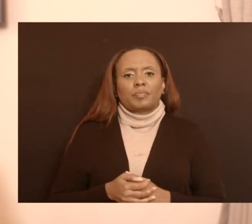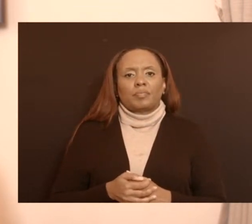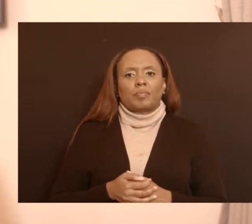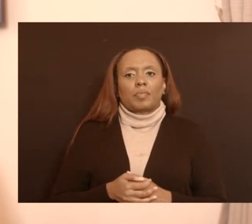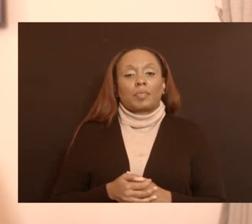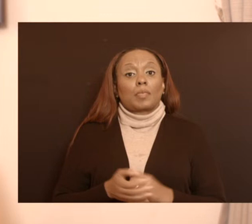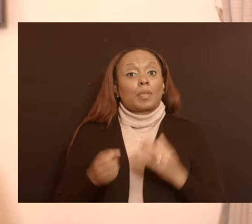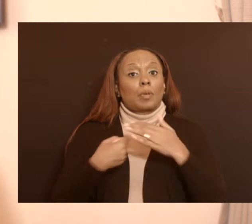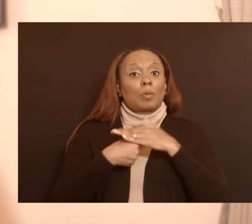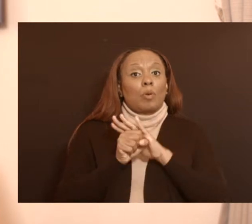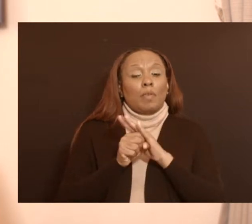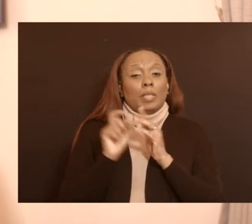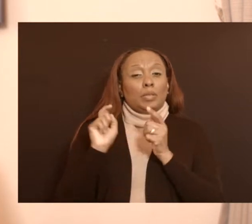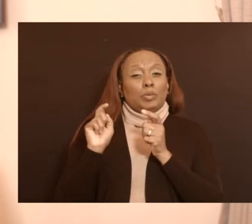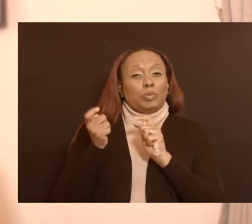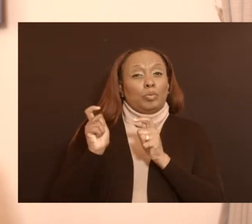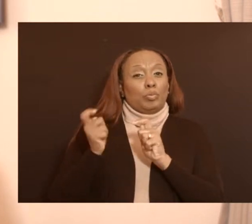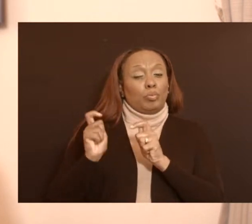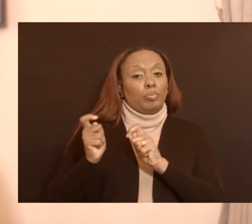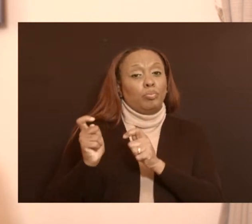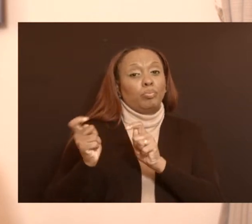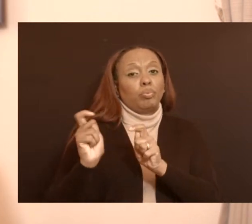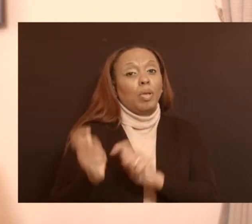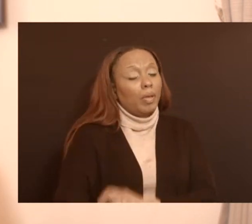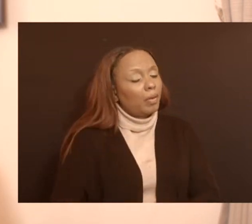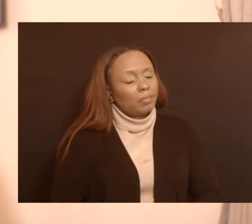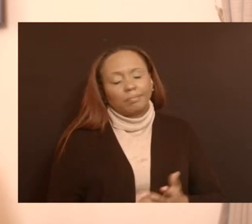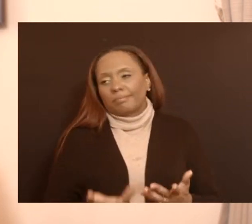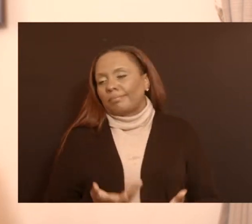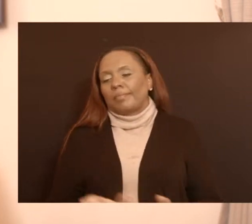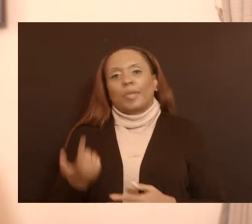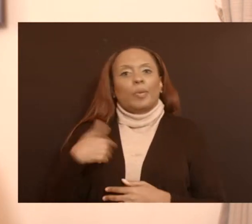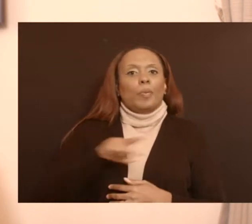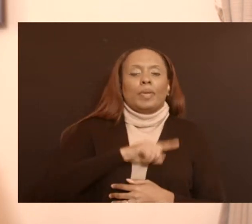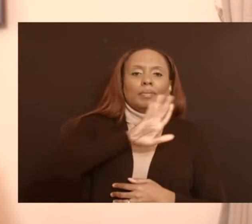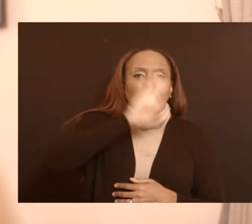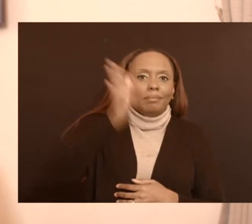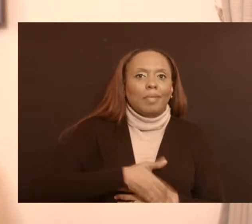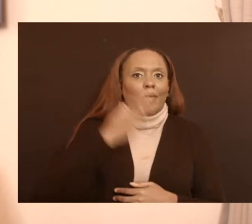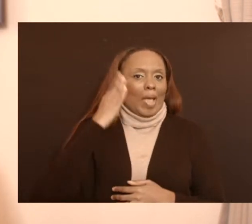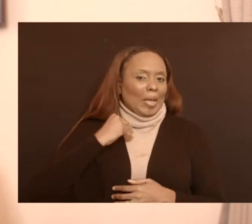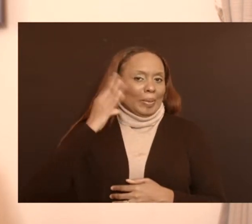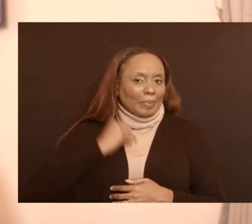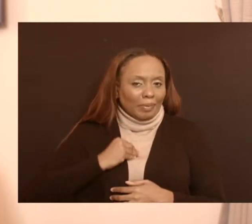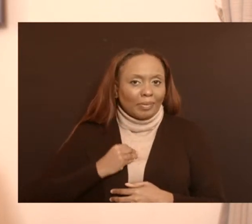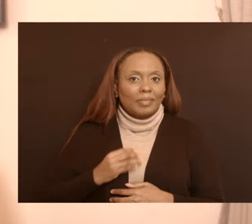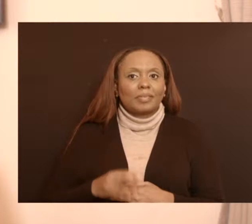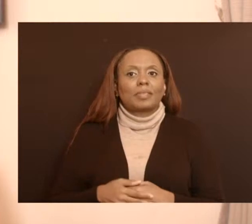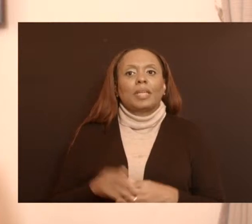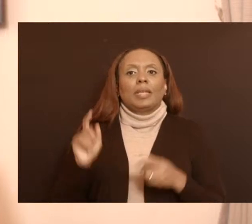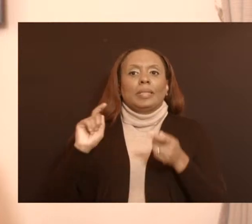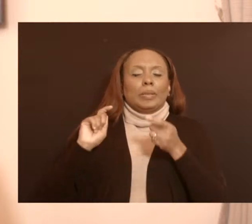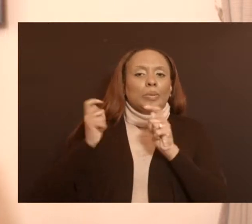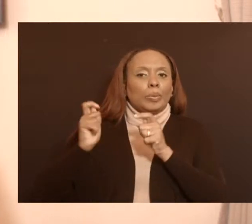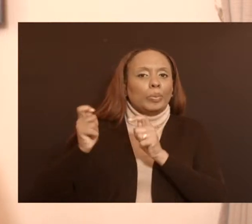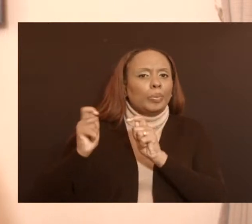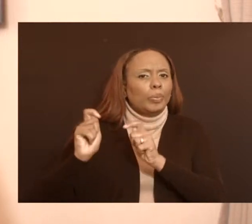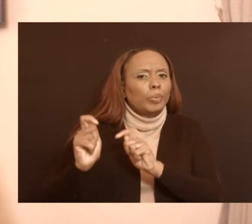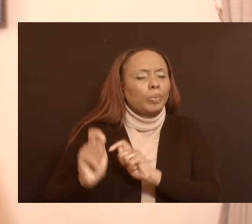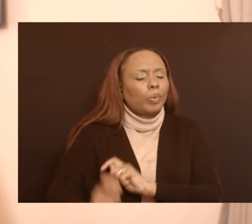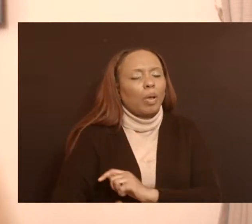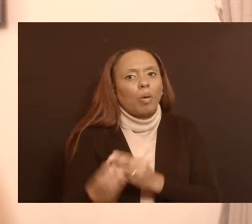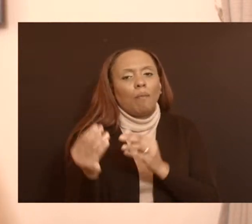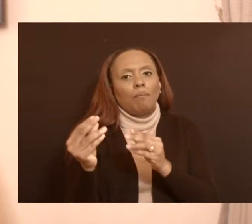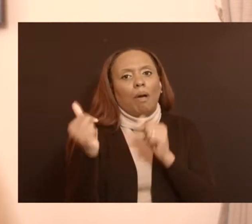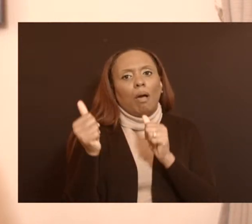fluid. This is something new to all of us across the world. We've never been this way before. And because it's fluid, things change at the drop